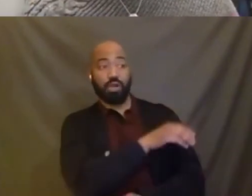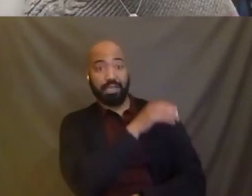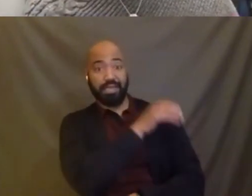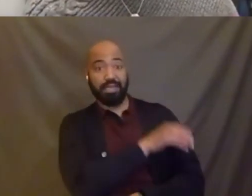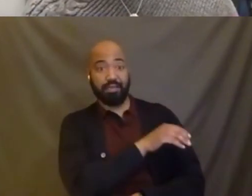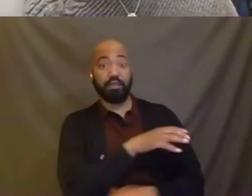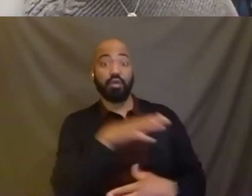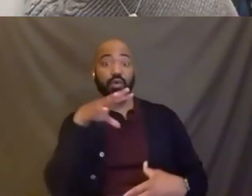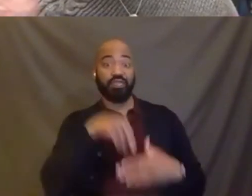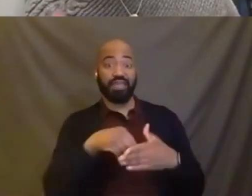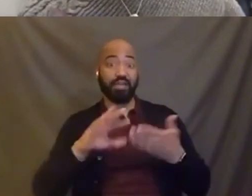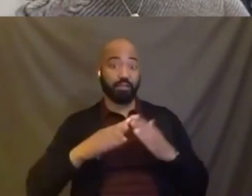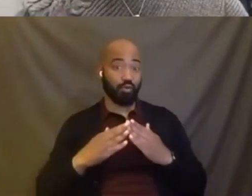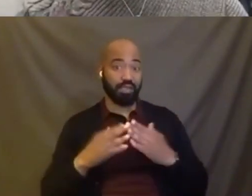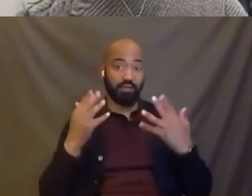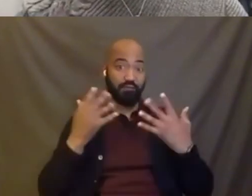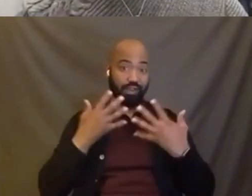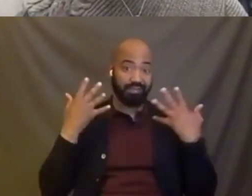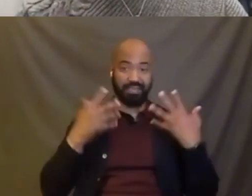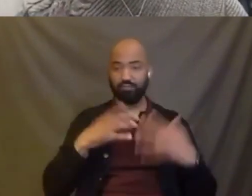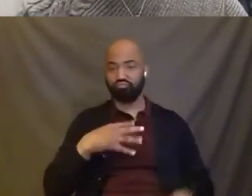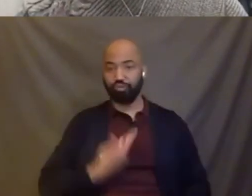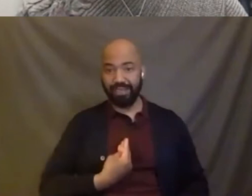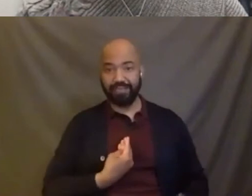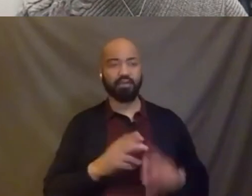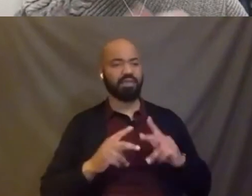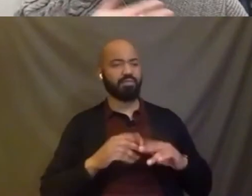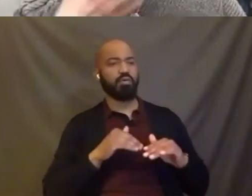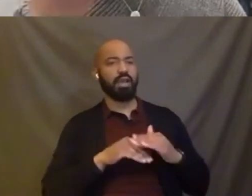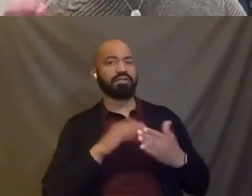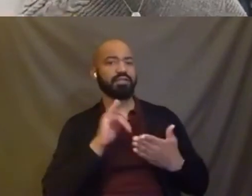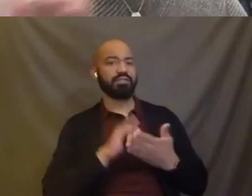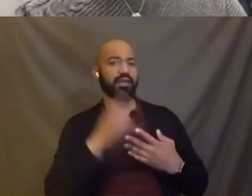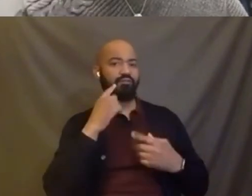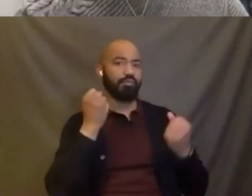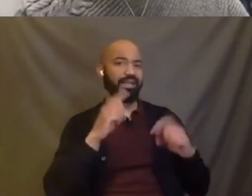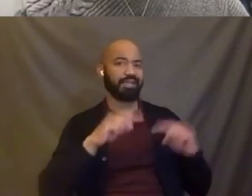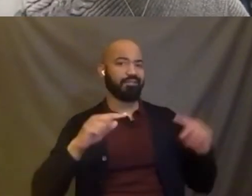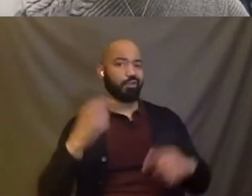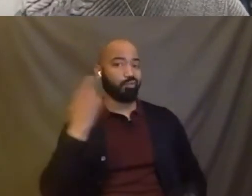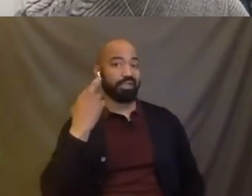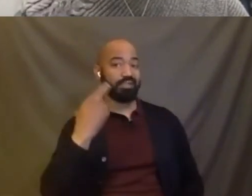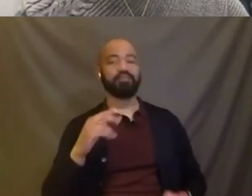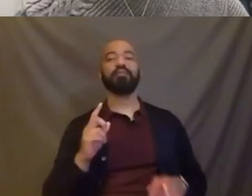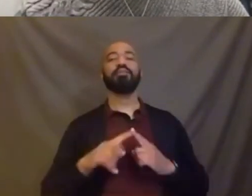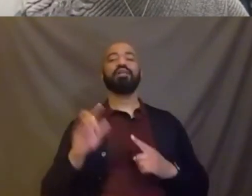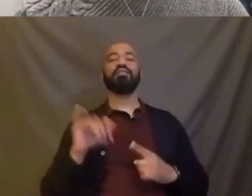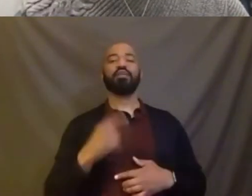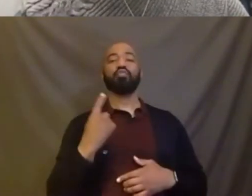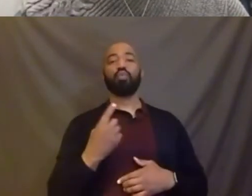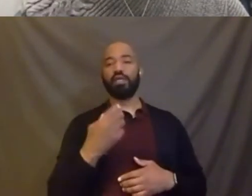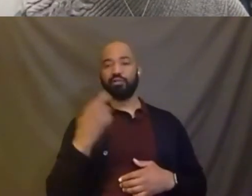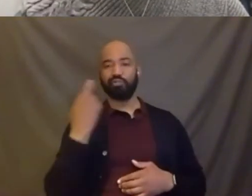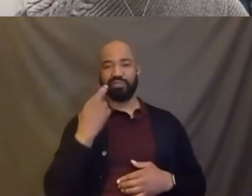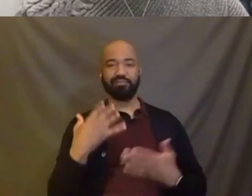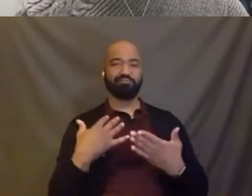within the community. People access that clinic for a lot of different reasons, but this would be one of those reasons, is to have a